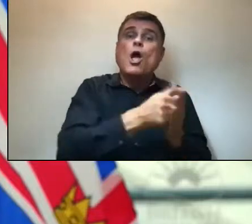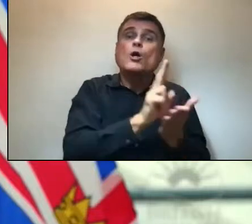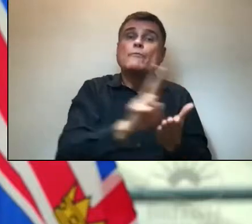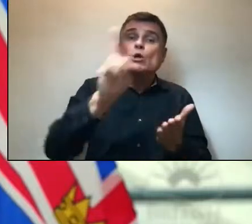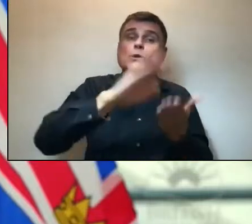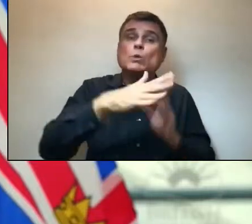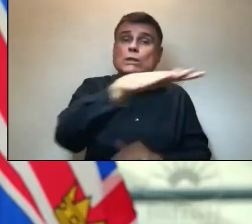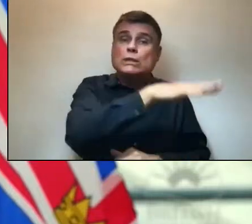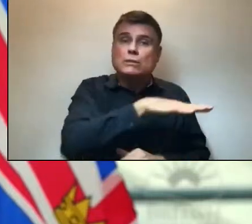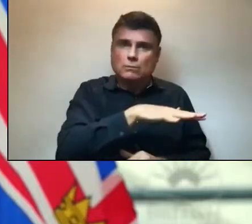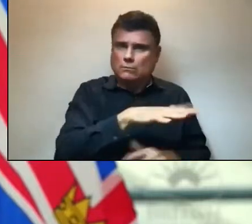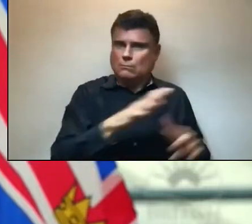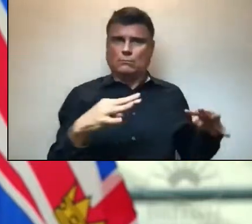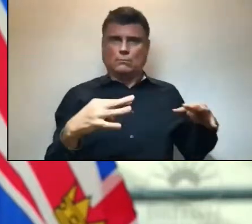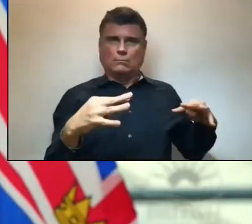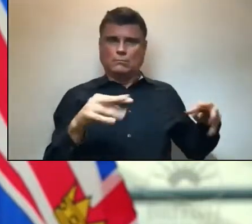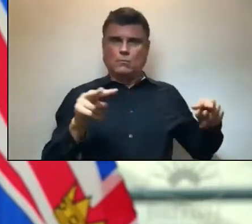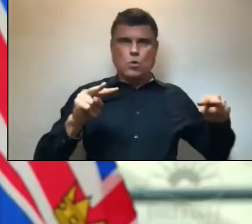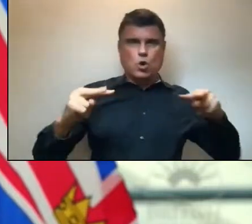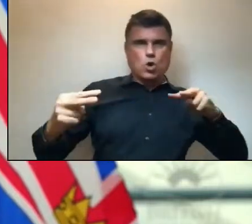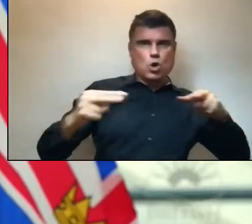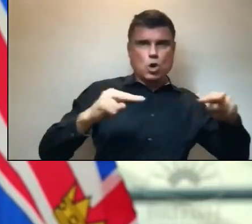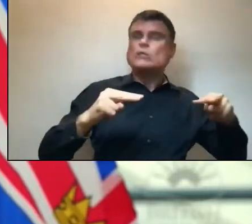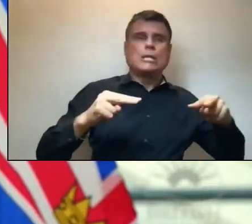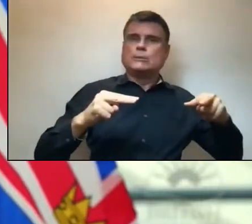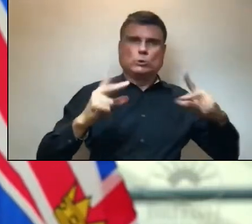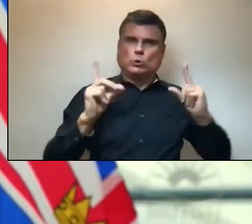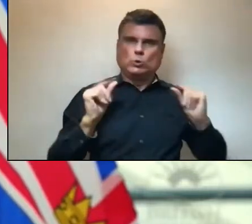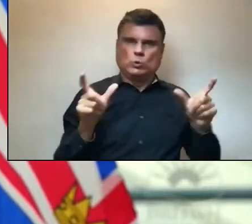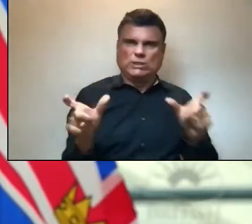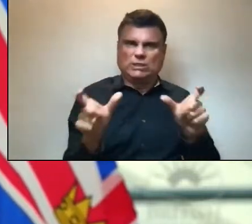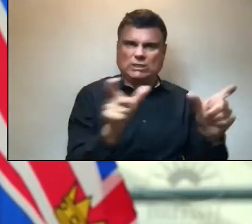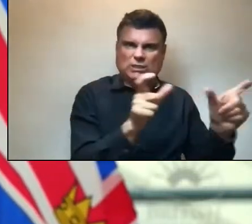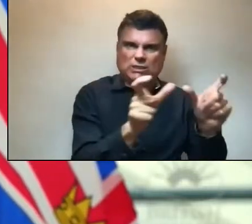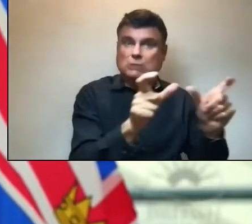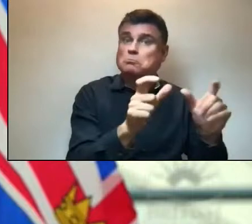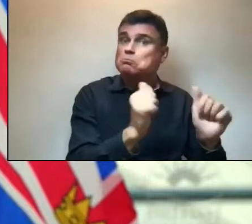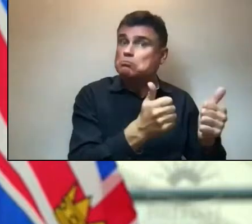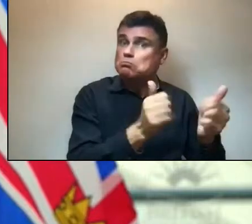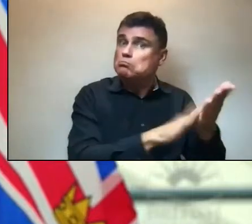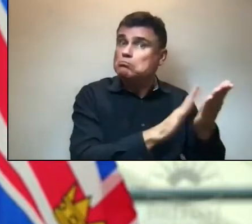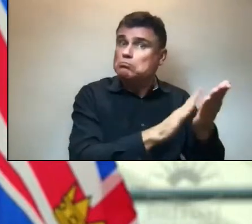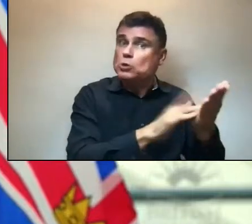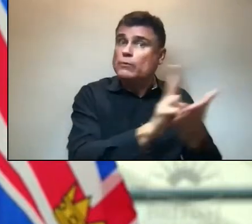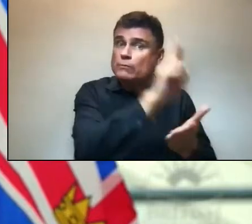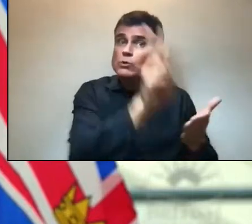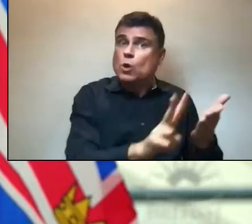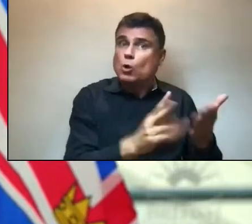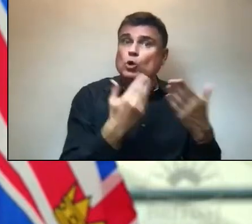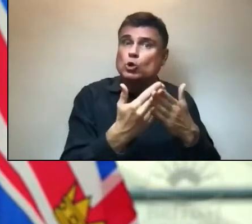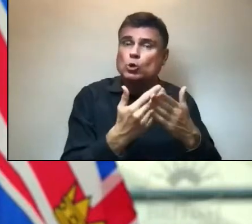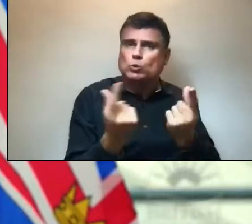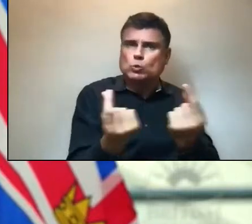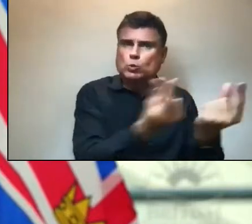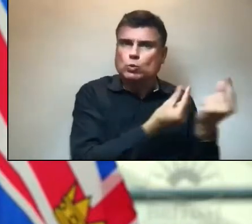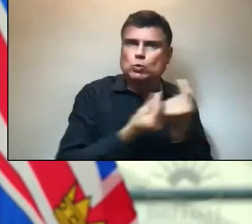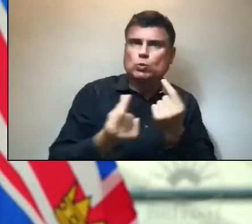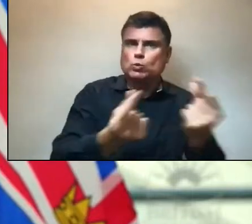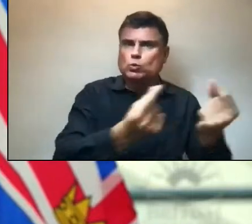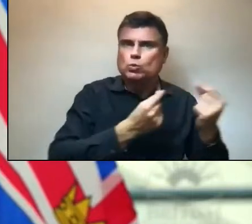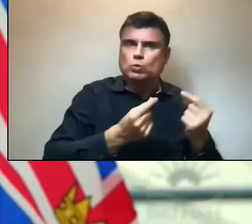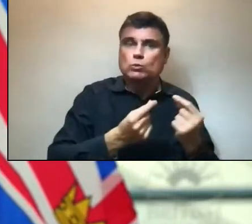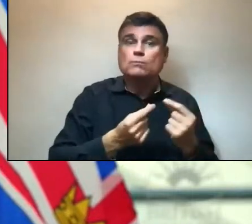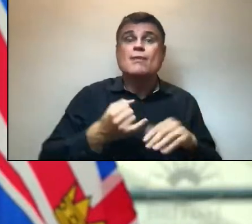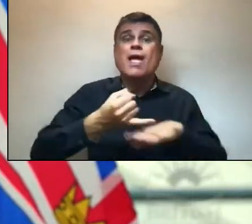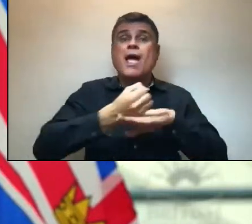think they're doing a great job. I want to put kudos out to Uvic and to Island Health in managing this. Young people